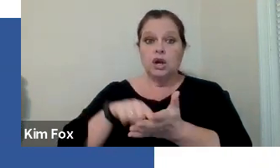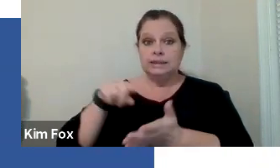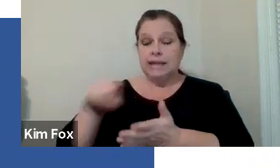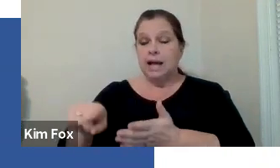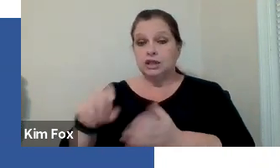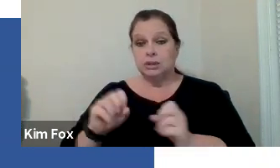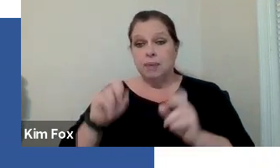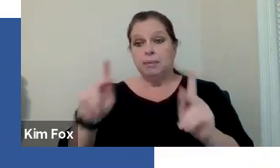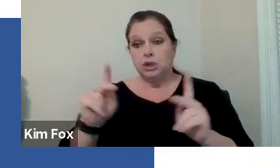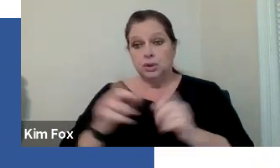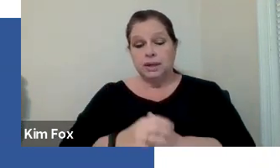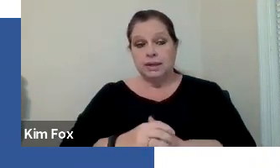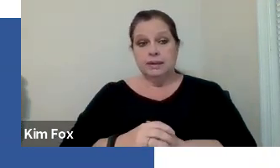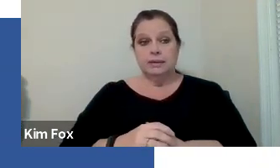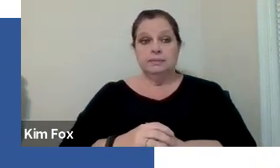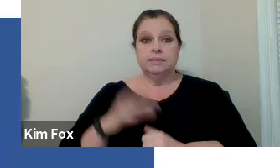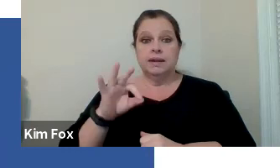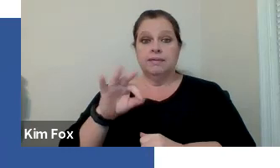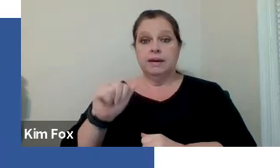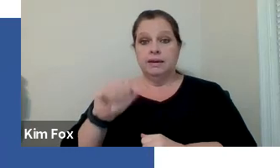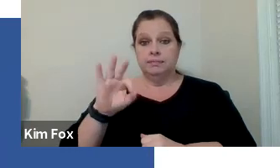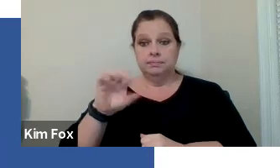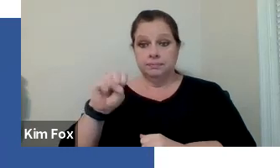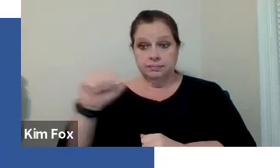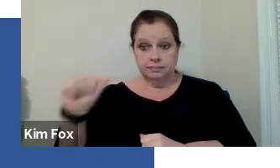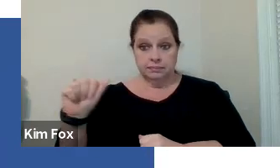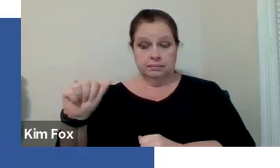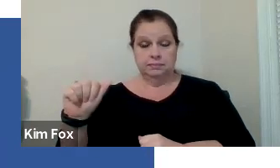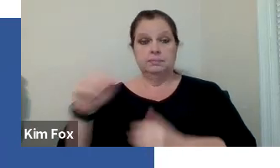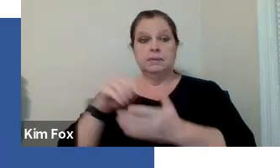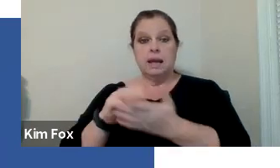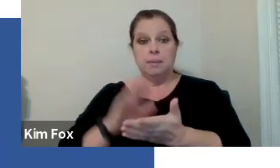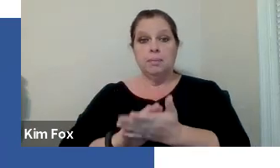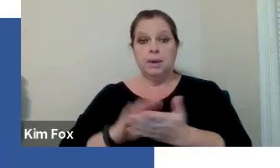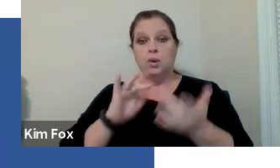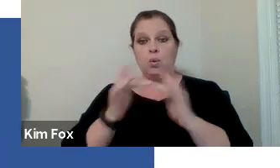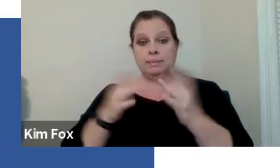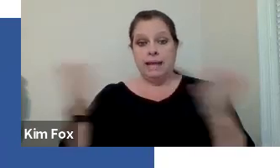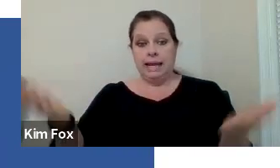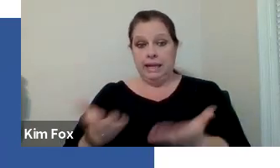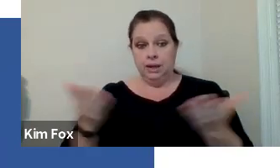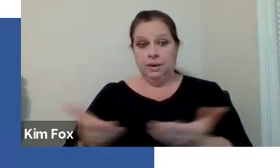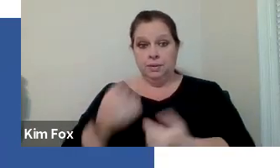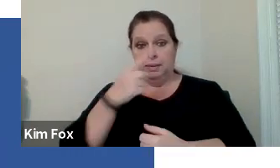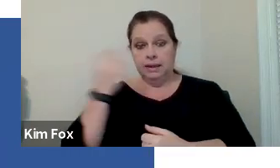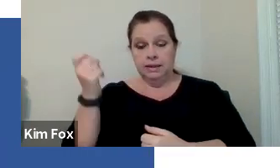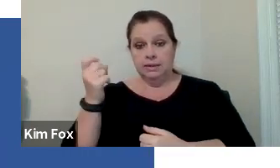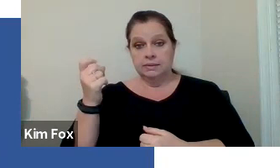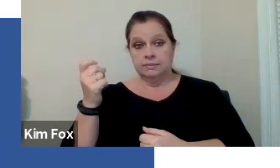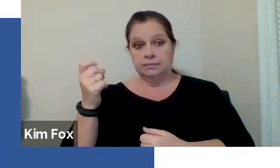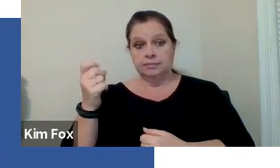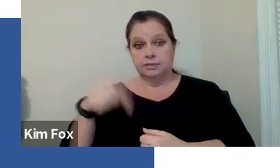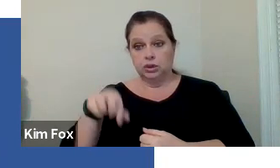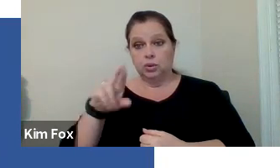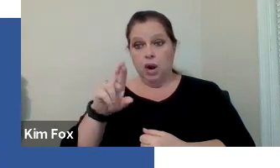opportunities. Again, FAFSA is great. And I put the FAFSA website here because, and the